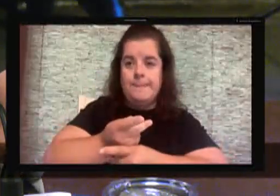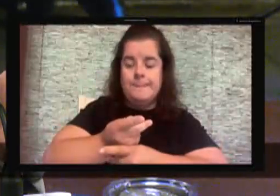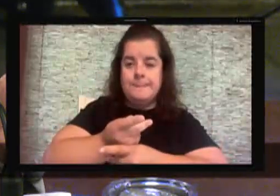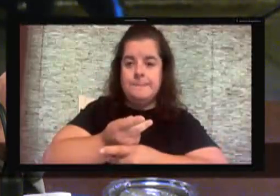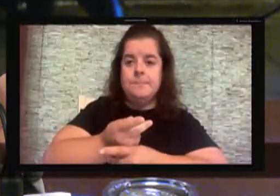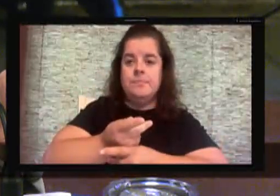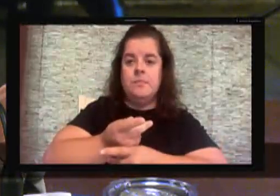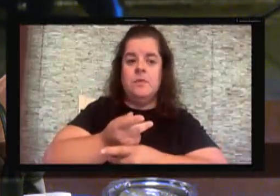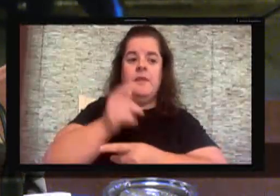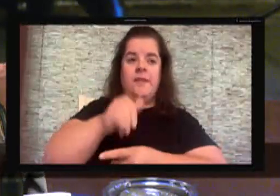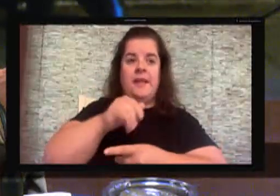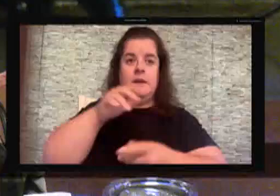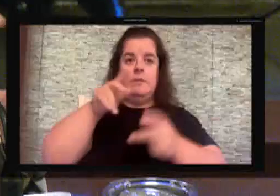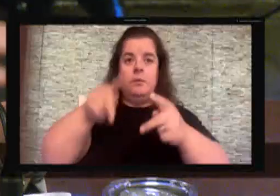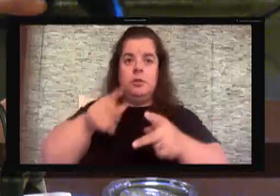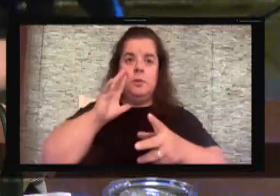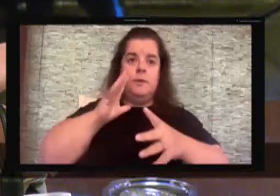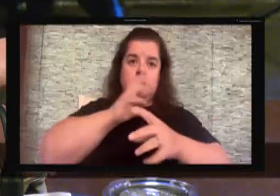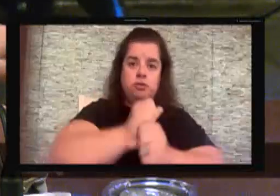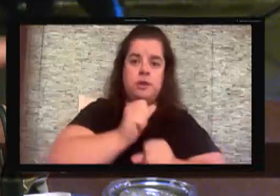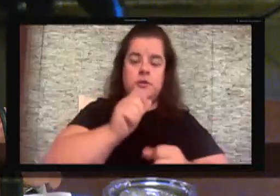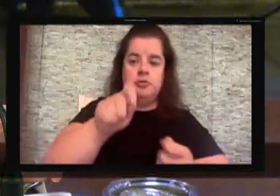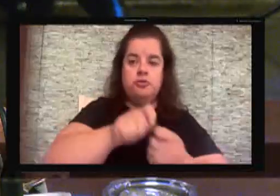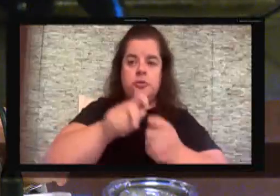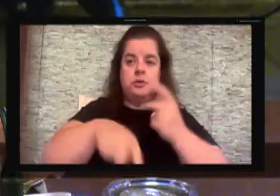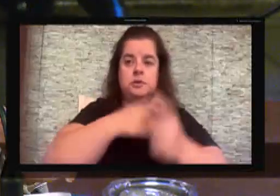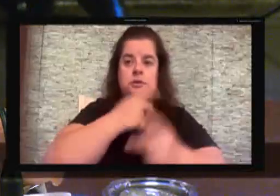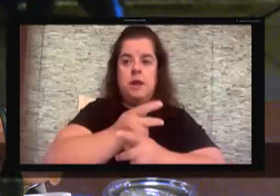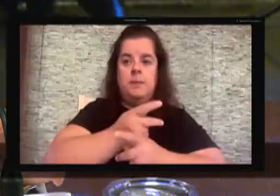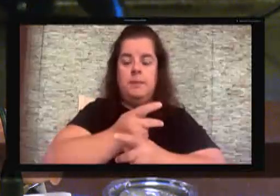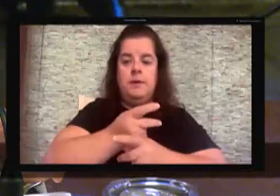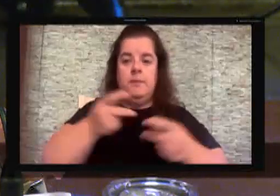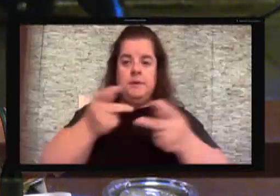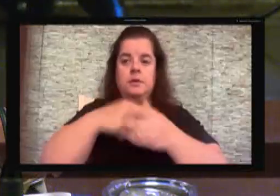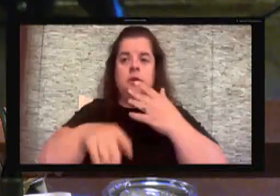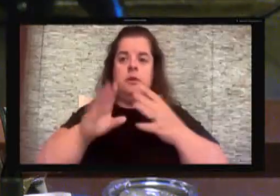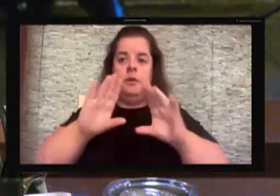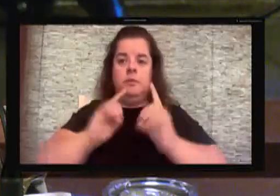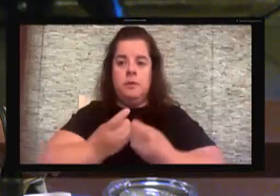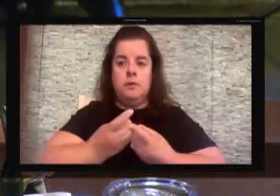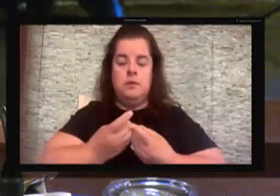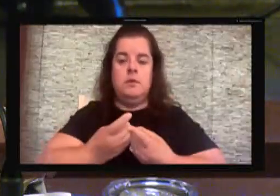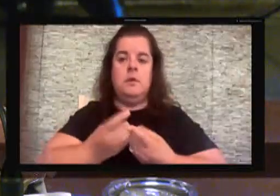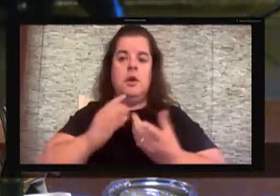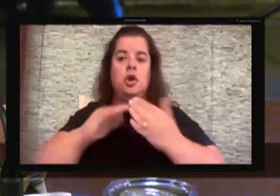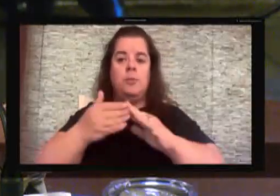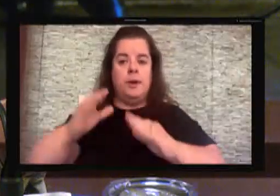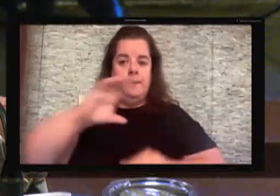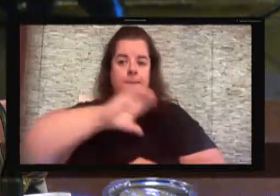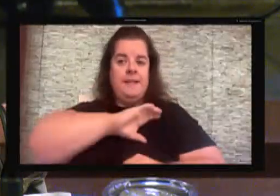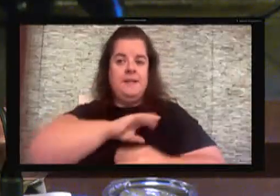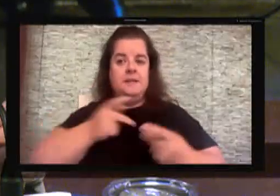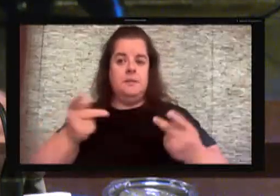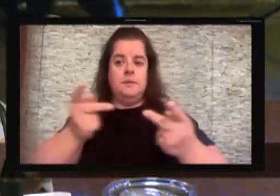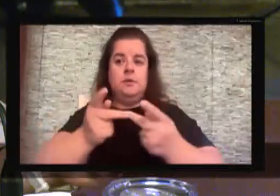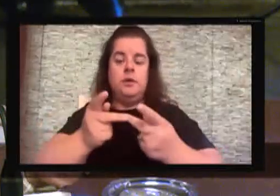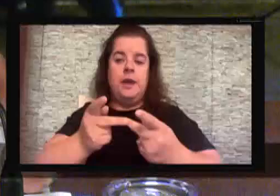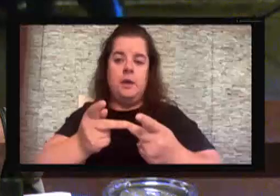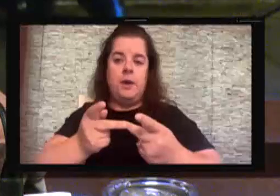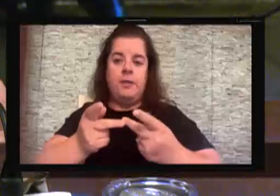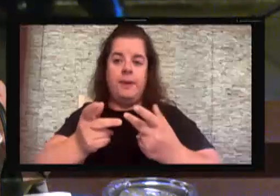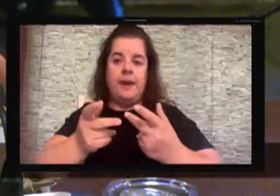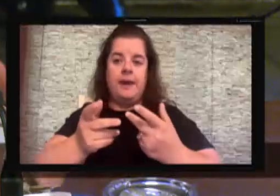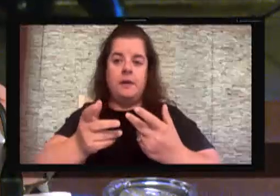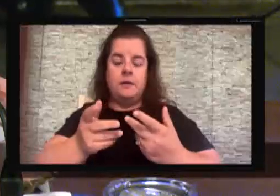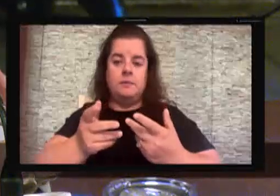attracted to a certain type of position within the Bureau, say a community policing position versus, you